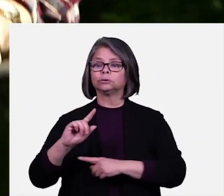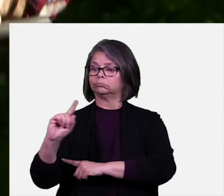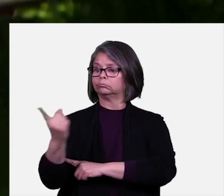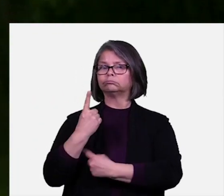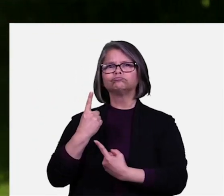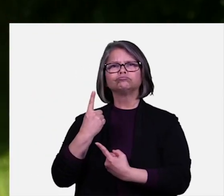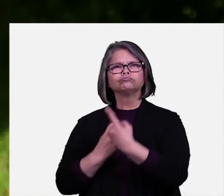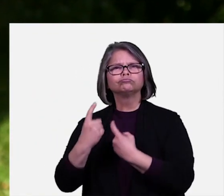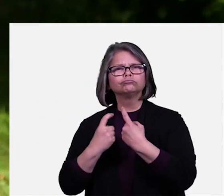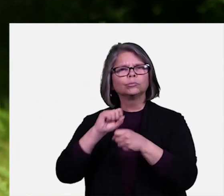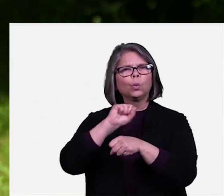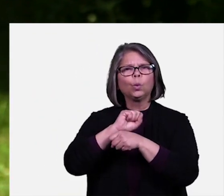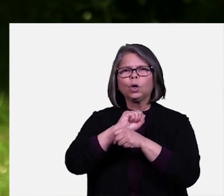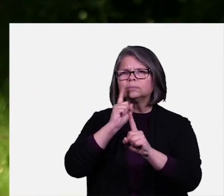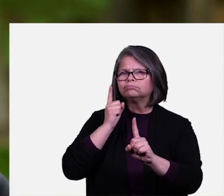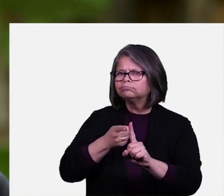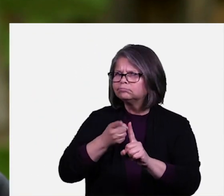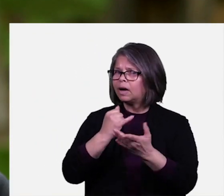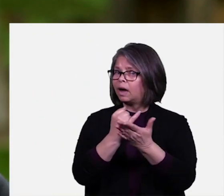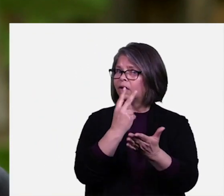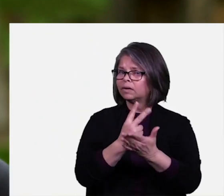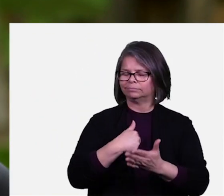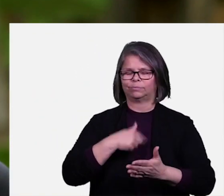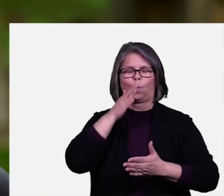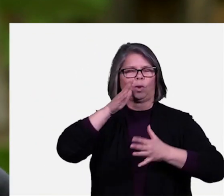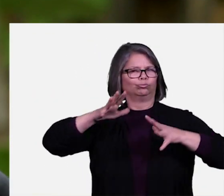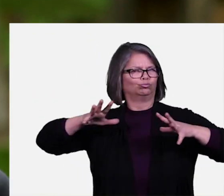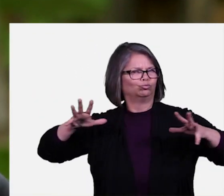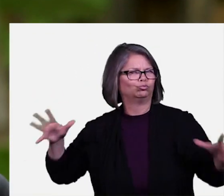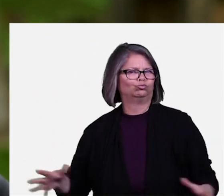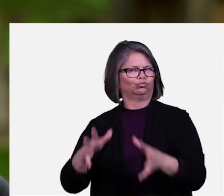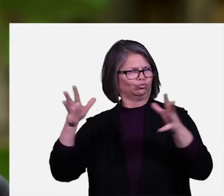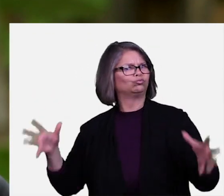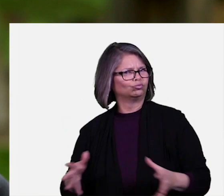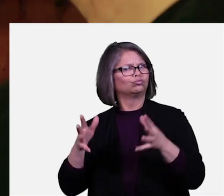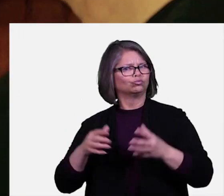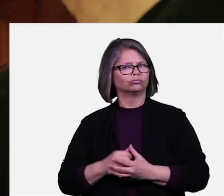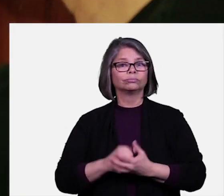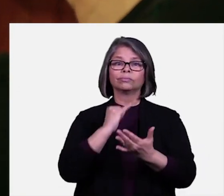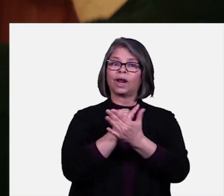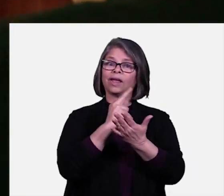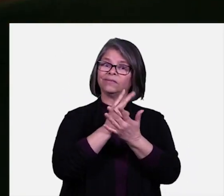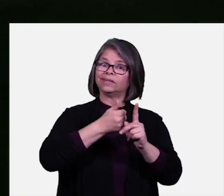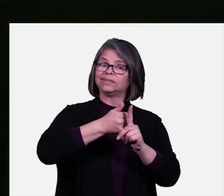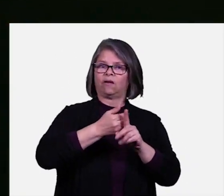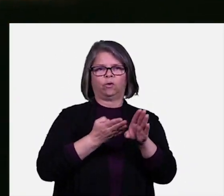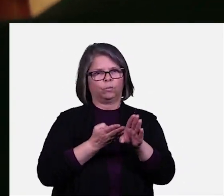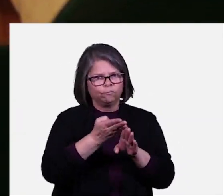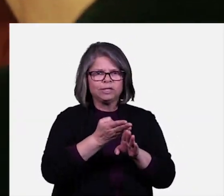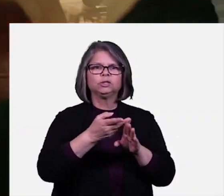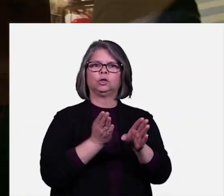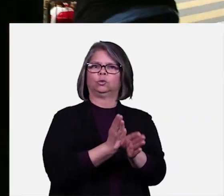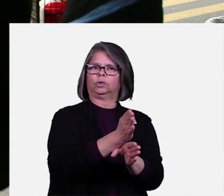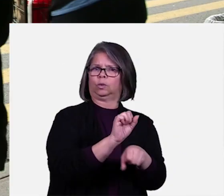someone were to ask me about getting into intervener services and being an intervener, I would highly encourage it. Being an intervener is a